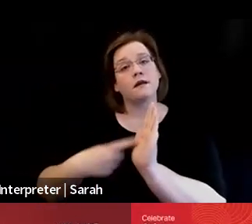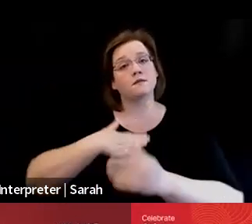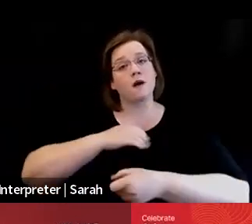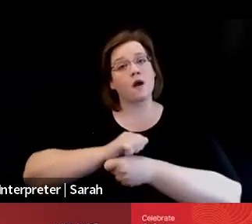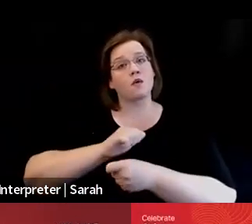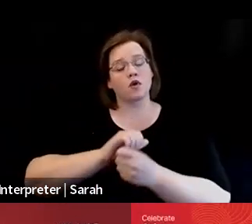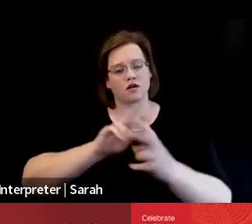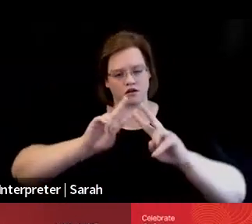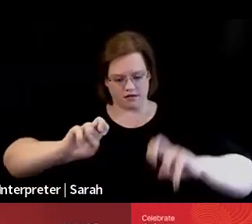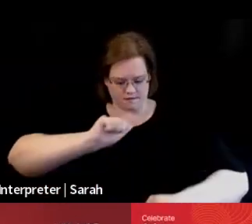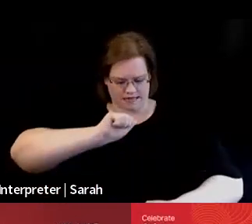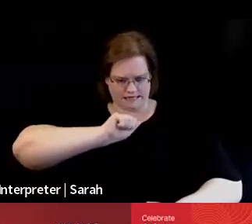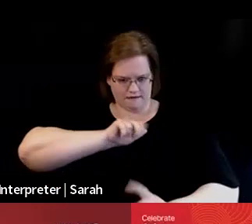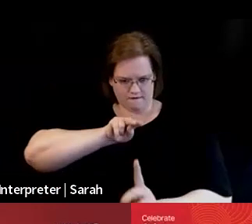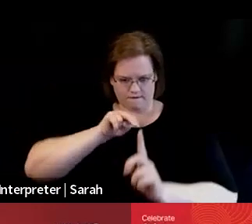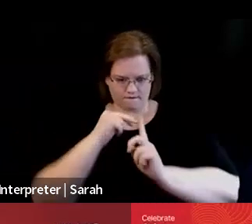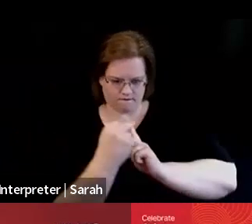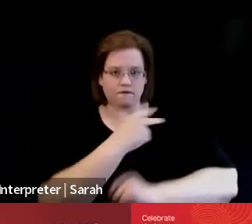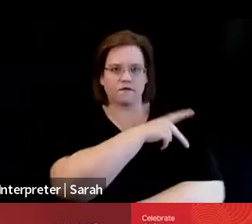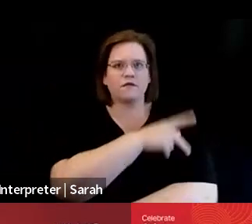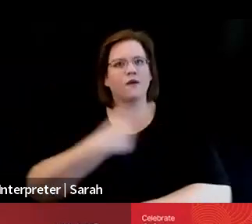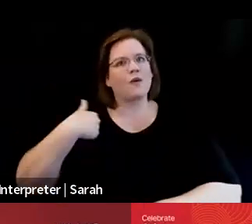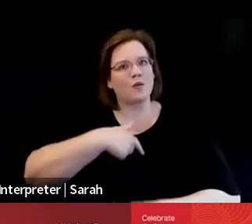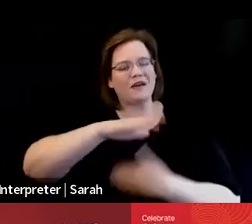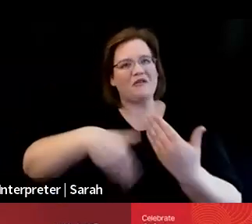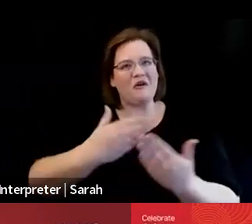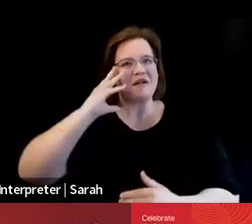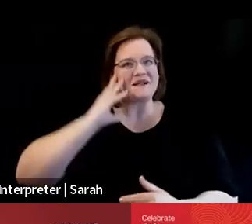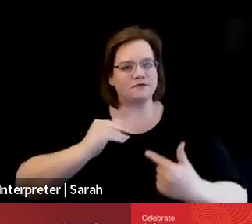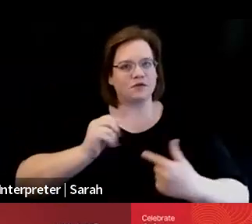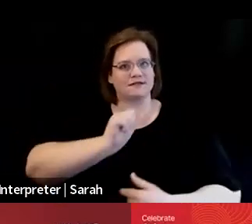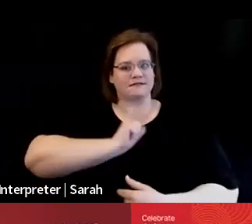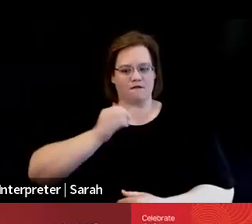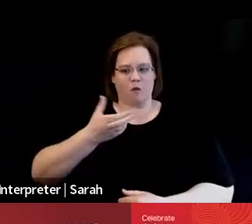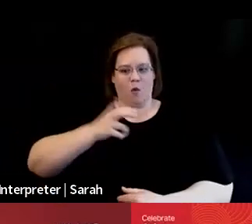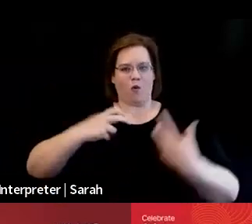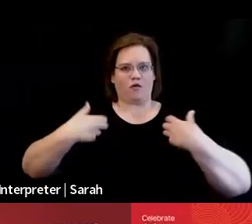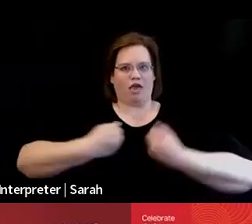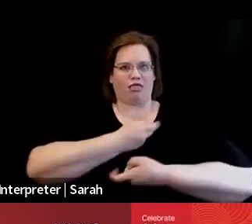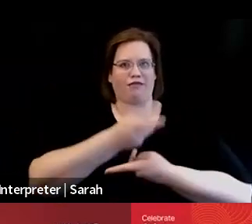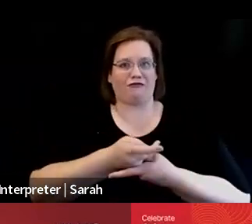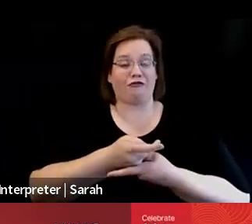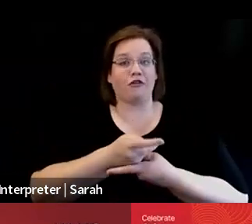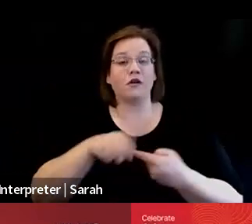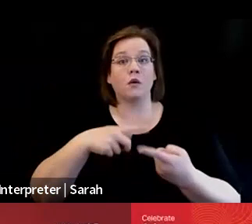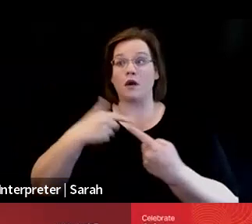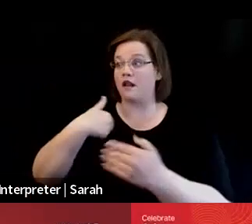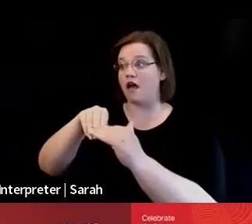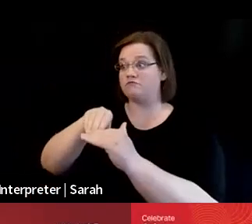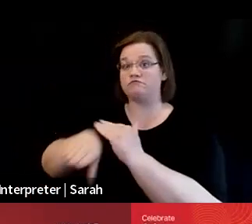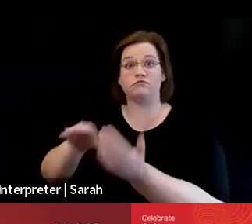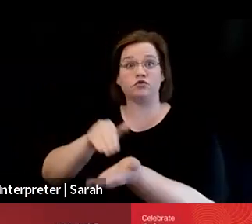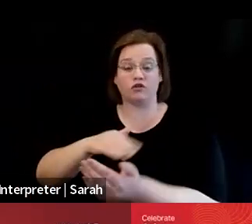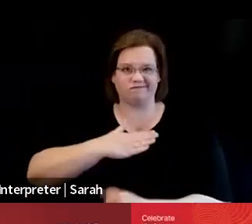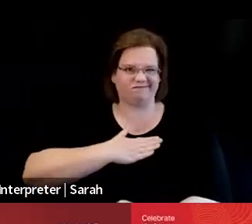also thinking of myself as a patient. We are all consumers of healthcare, right? And I have to admit that when I go to the doctor, even